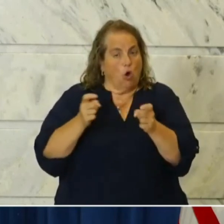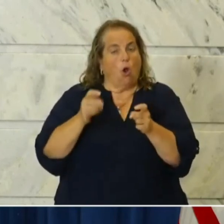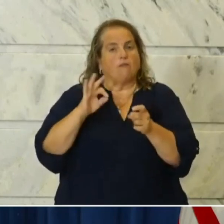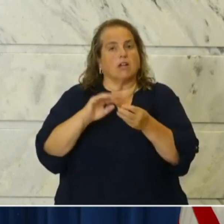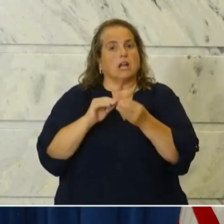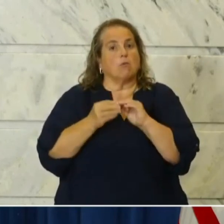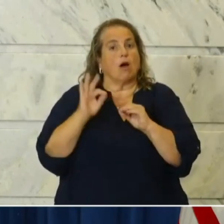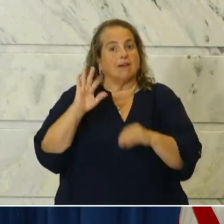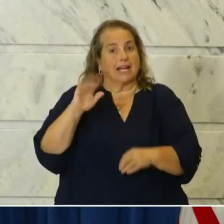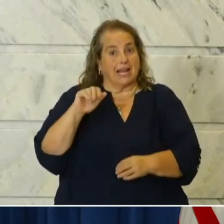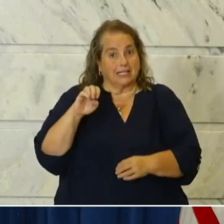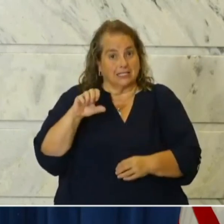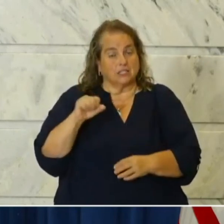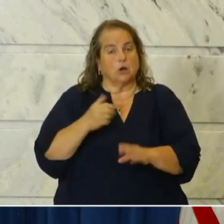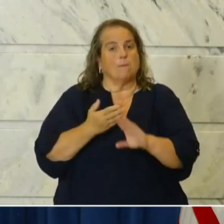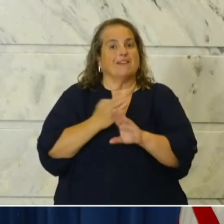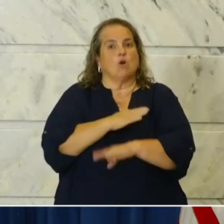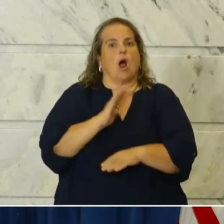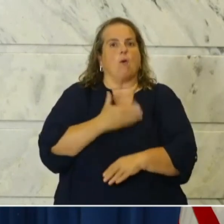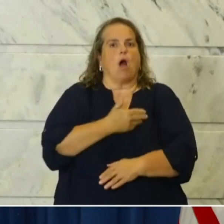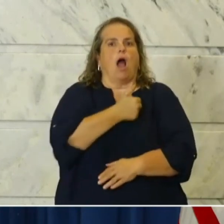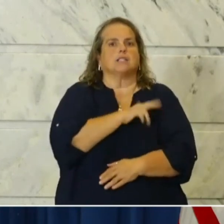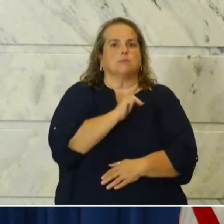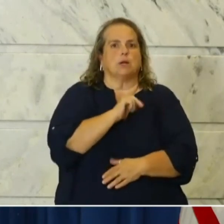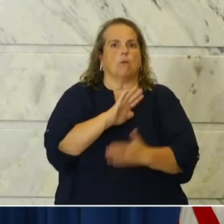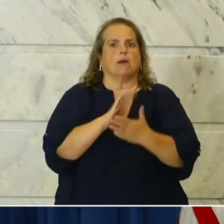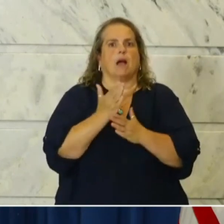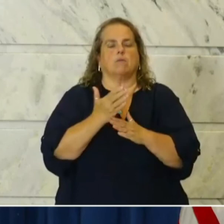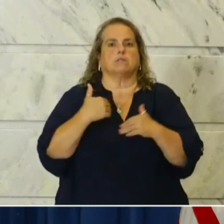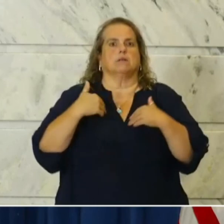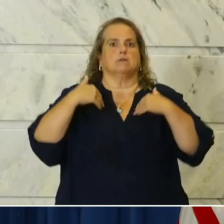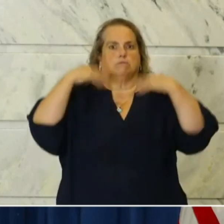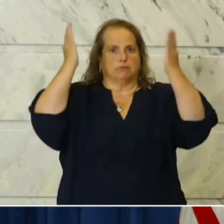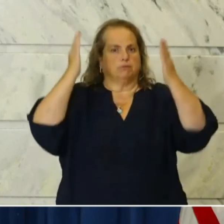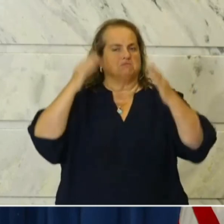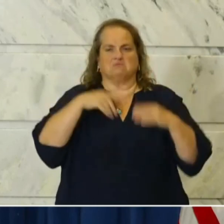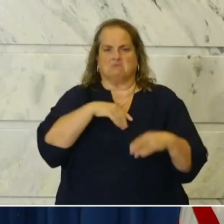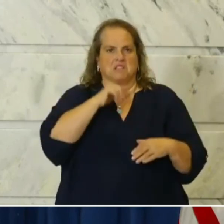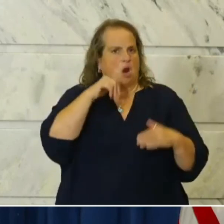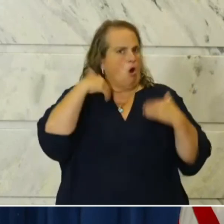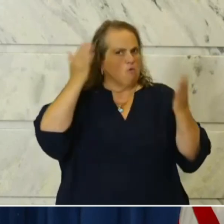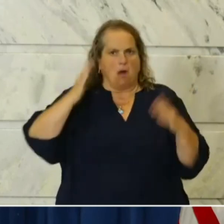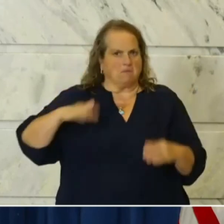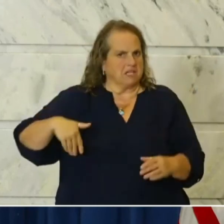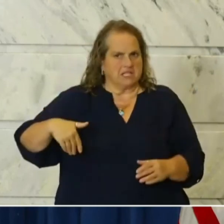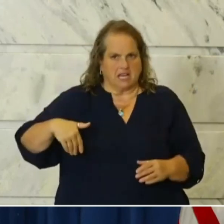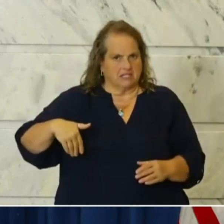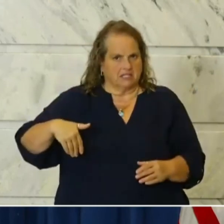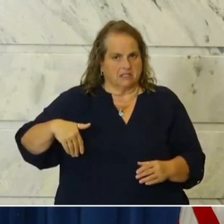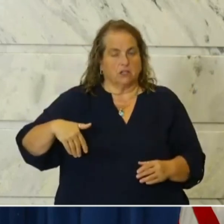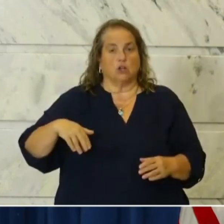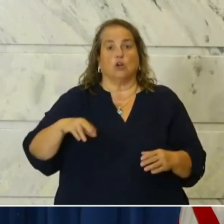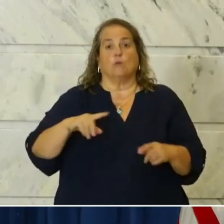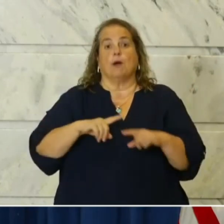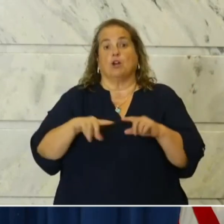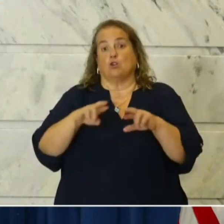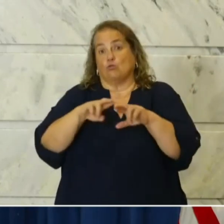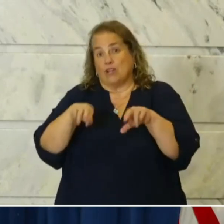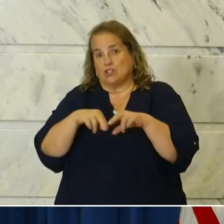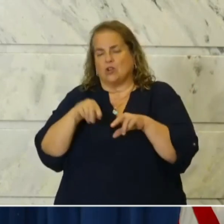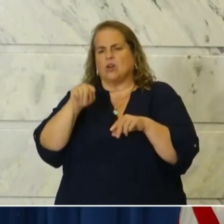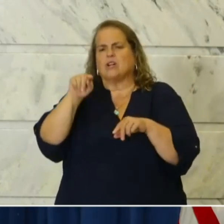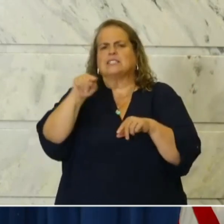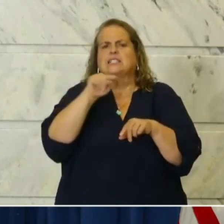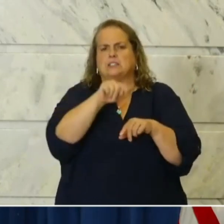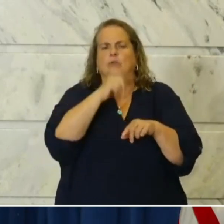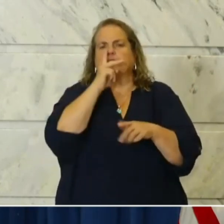of cases before our hospital system would get close to being overwhelmed, though regionally we are seeing some issues